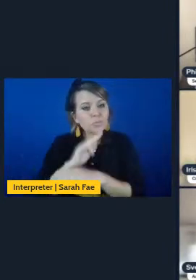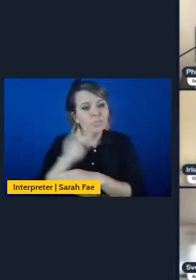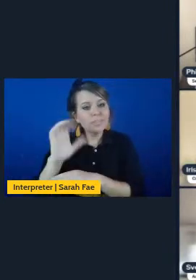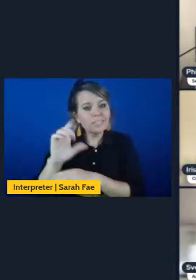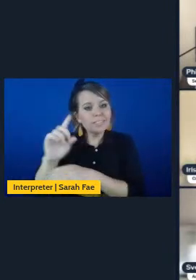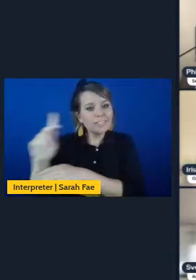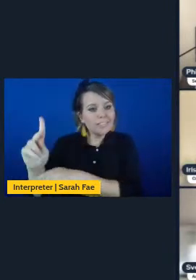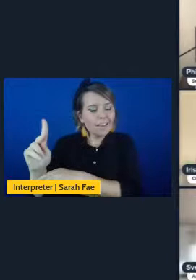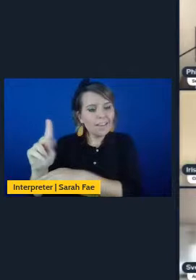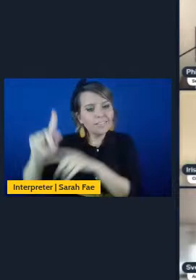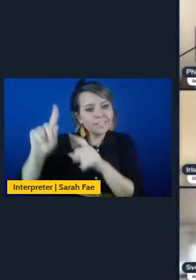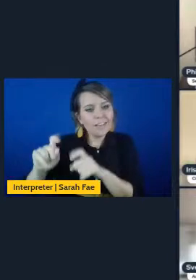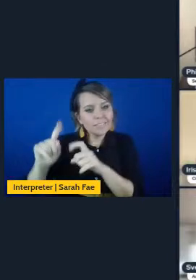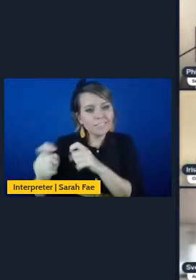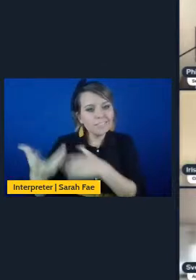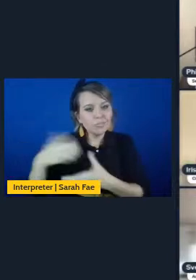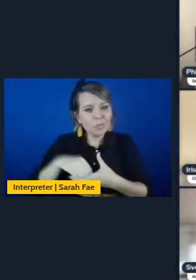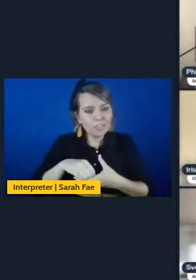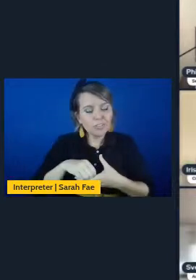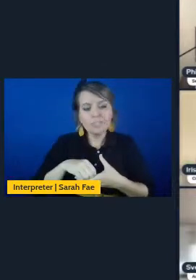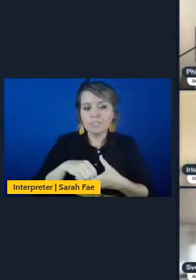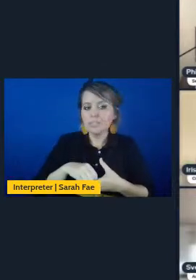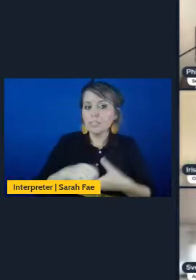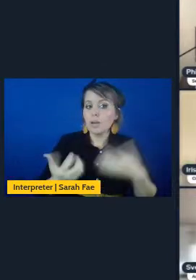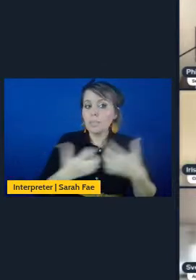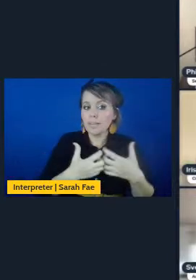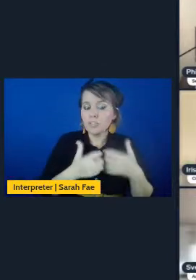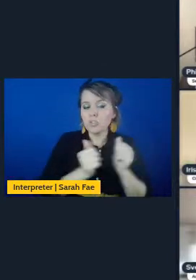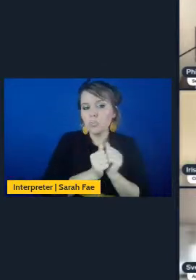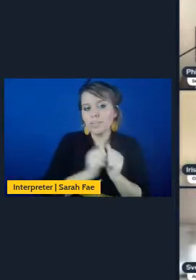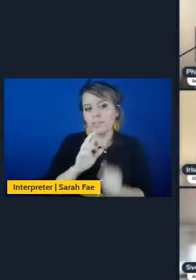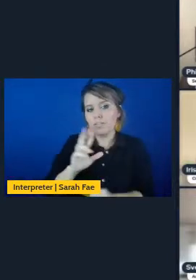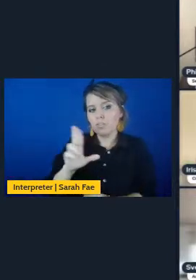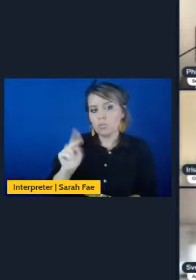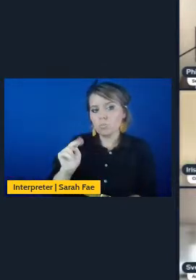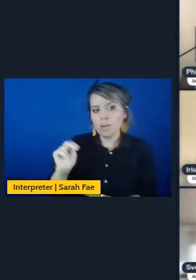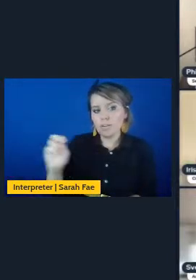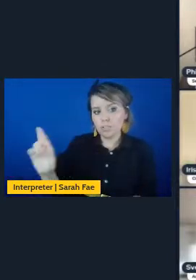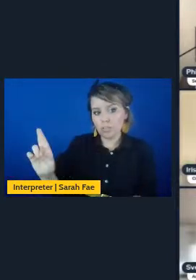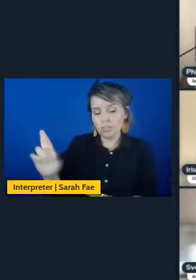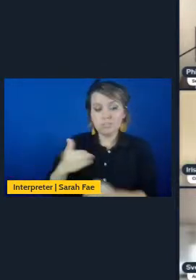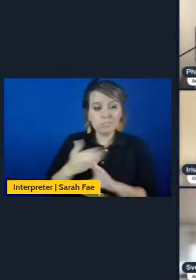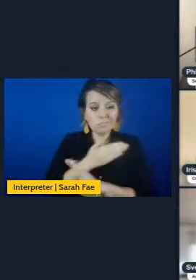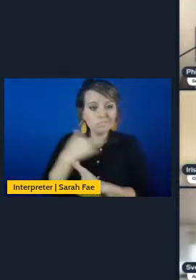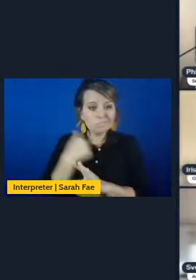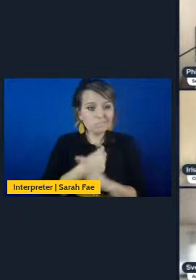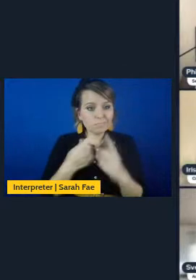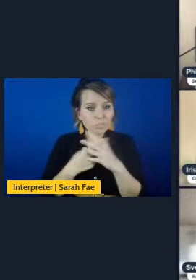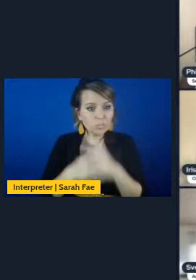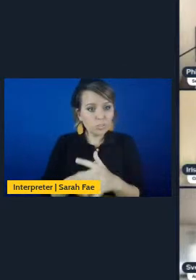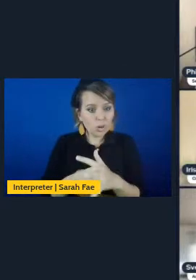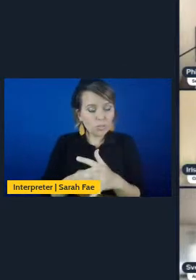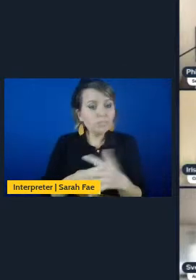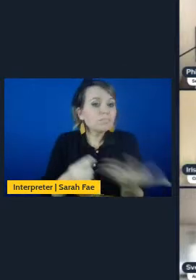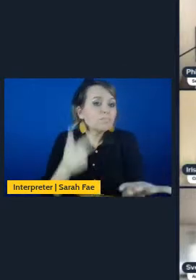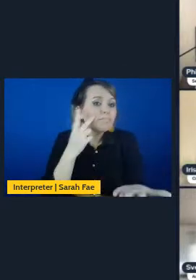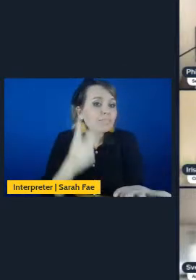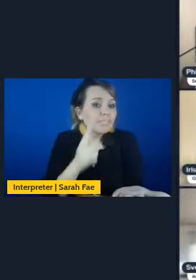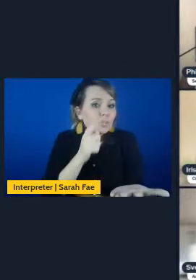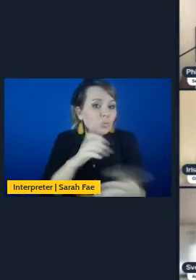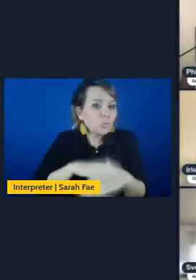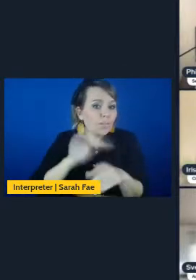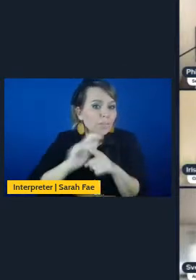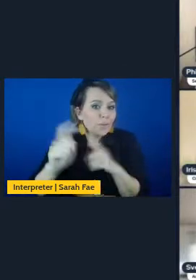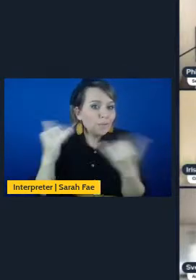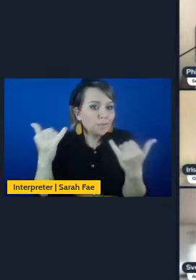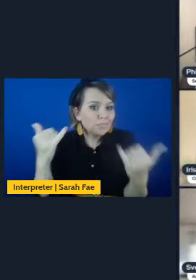test construct in combination with the integ-runner. Before we start, let's take a look at who we have in the call today. So